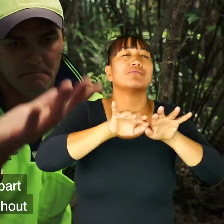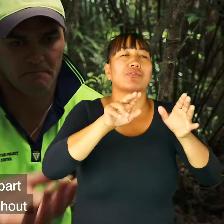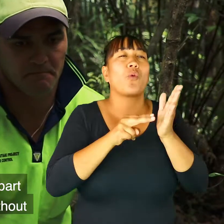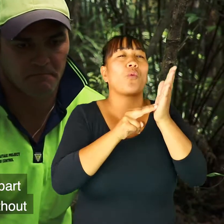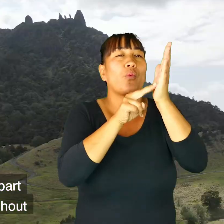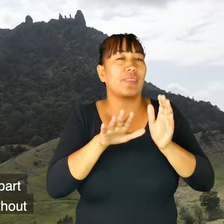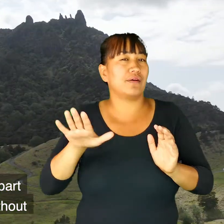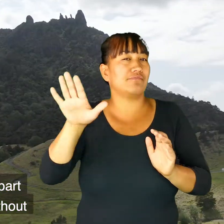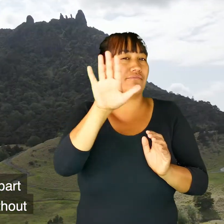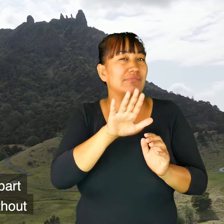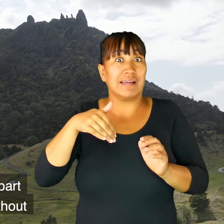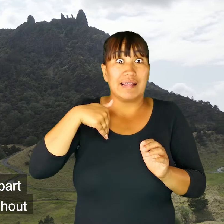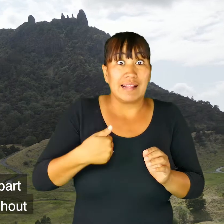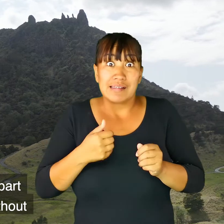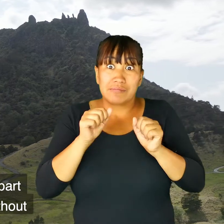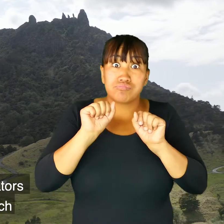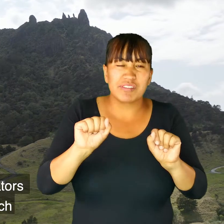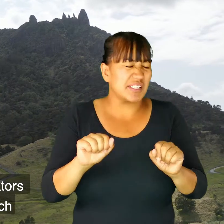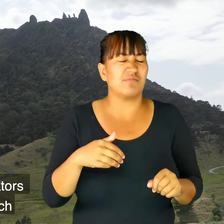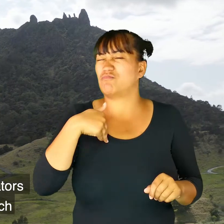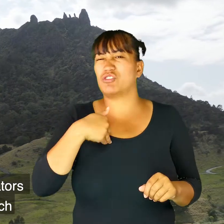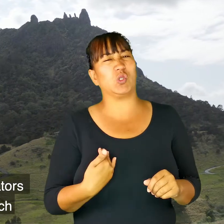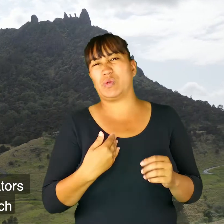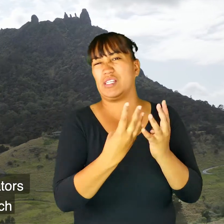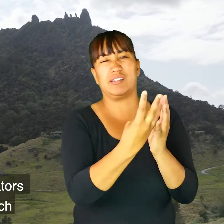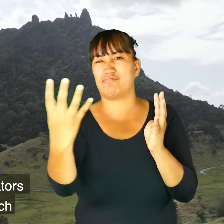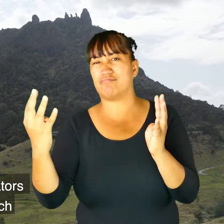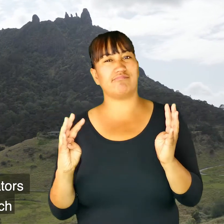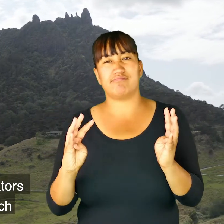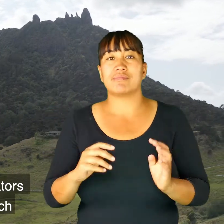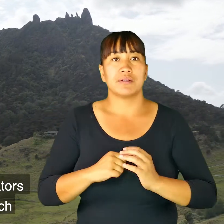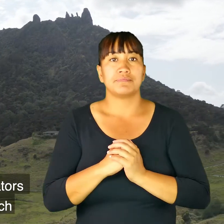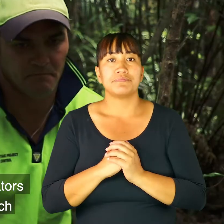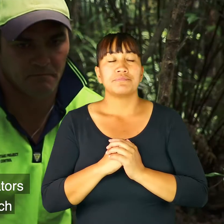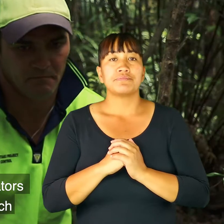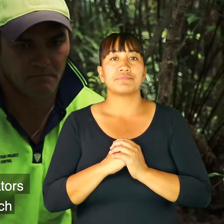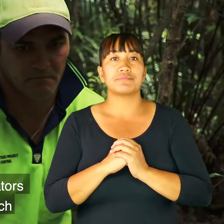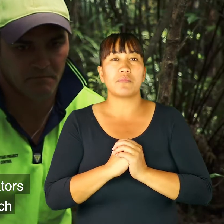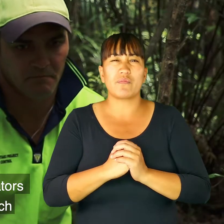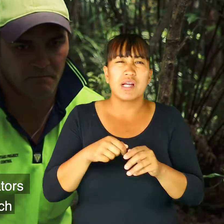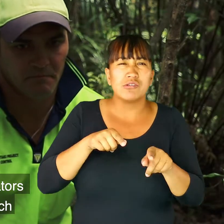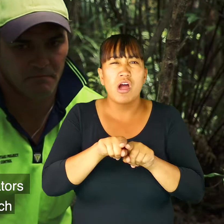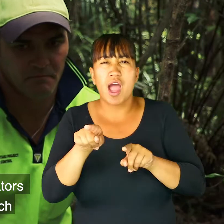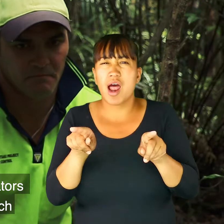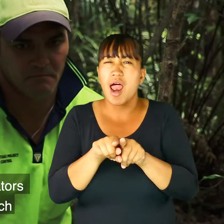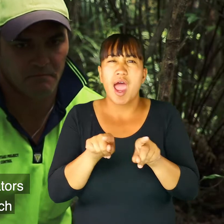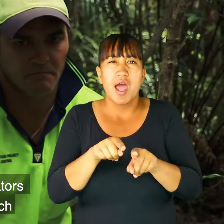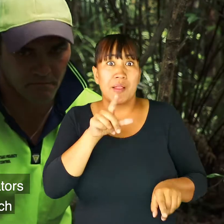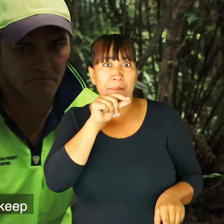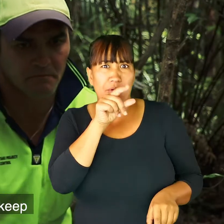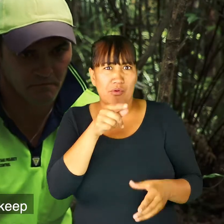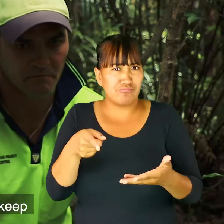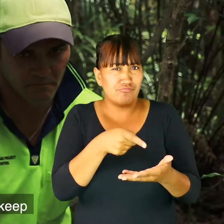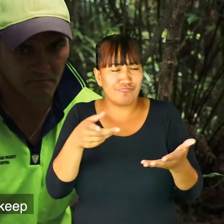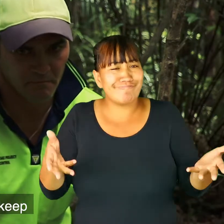any part of Northland without having to worry about predators. And a fence acts just as much to